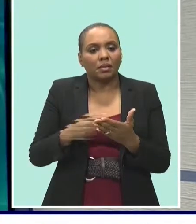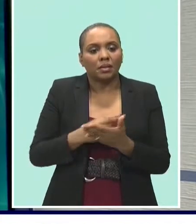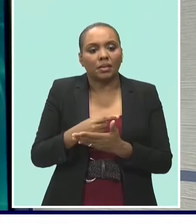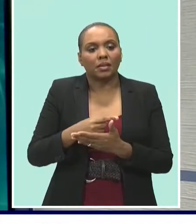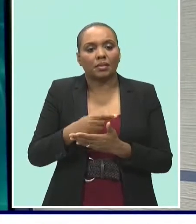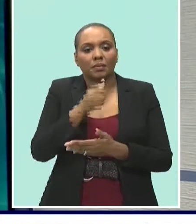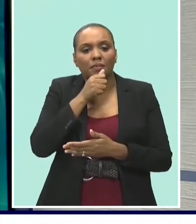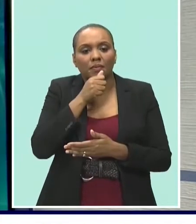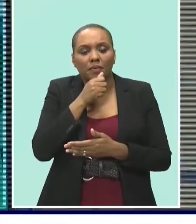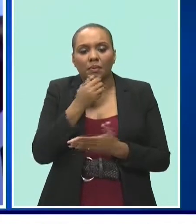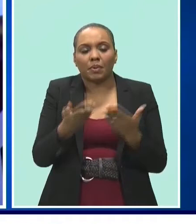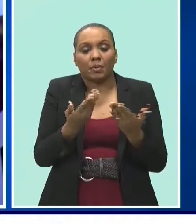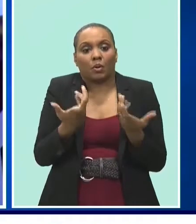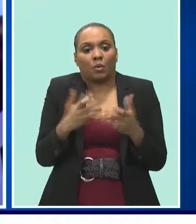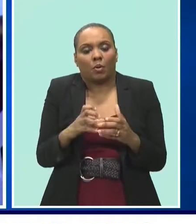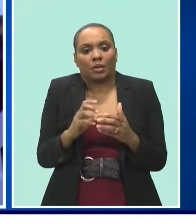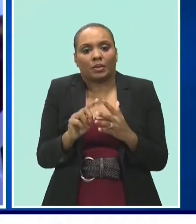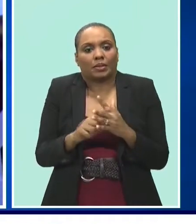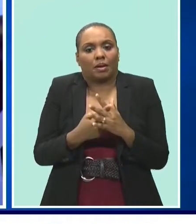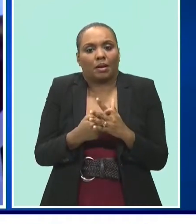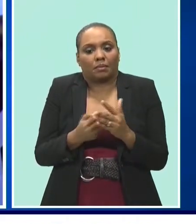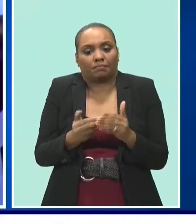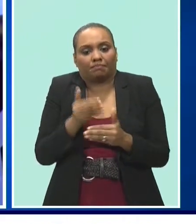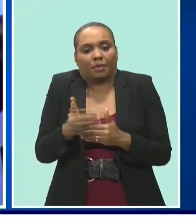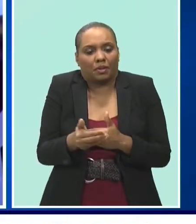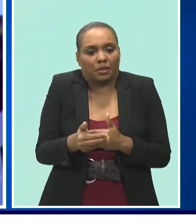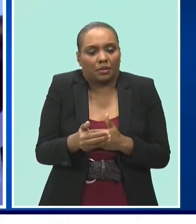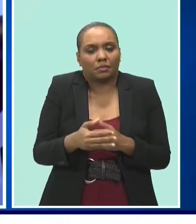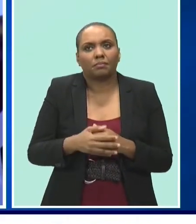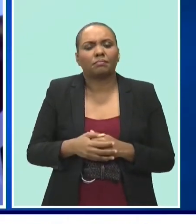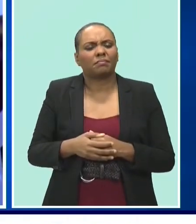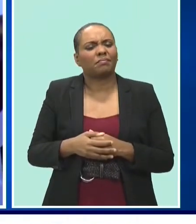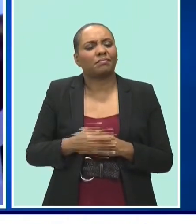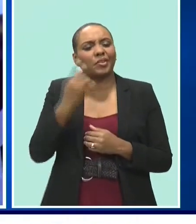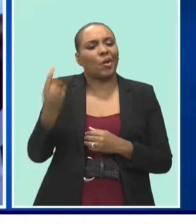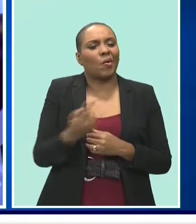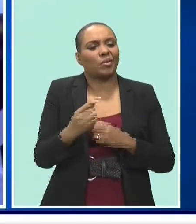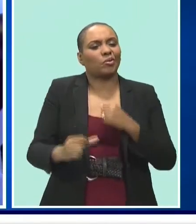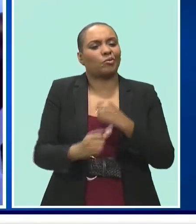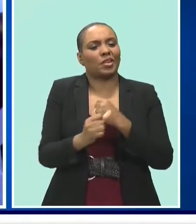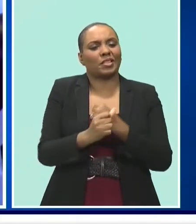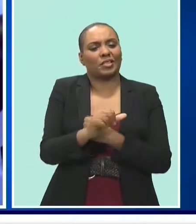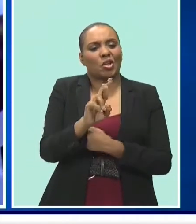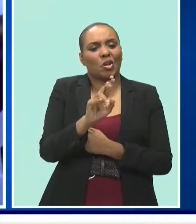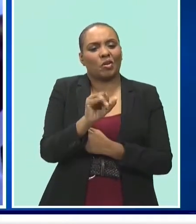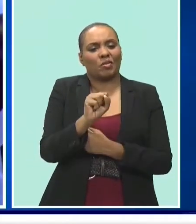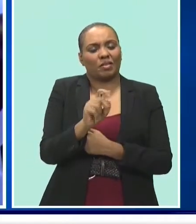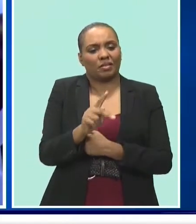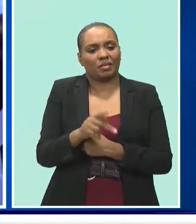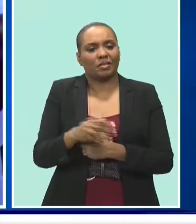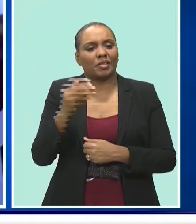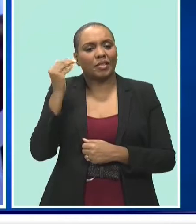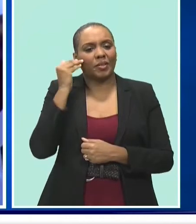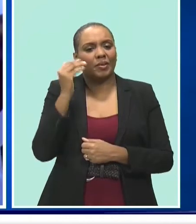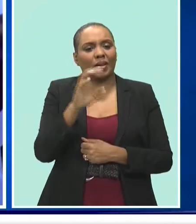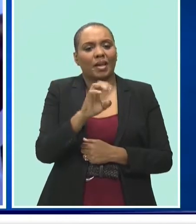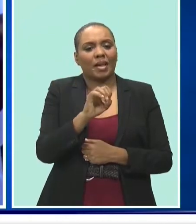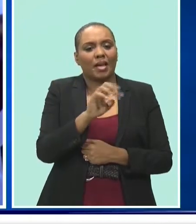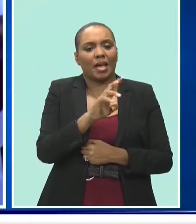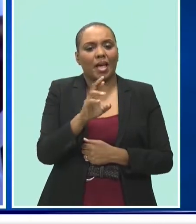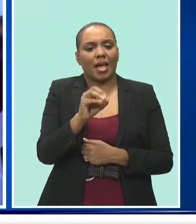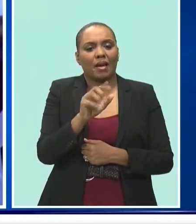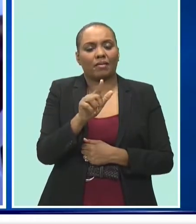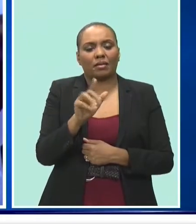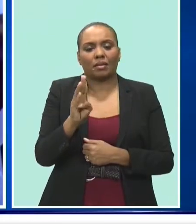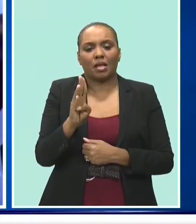step. Because they're risk averse. It happens all the time. The Errol Barrow built the Hilton because the private sector at the